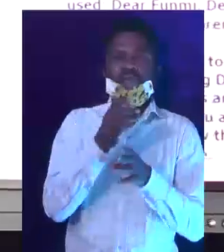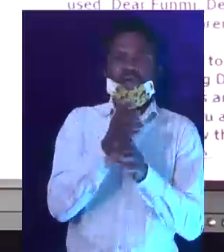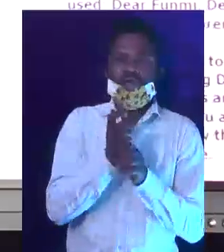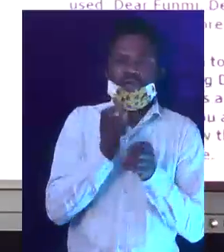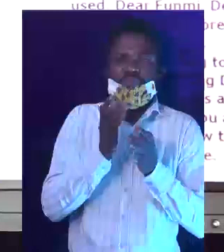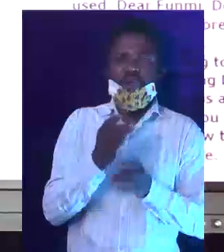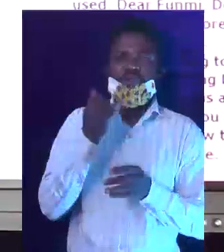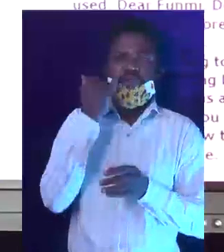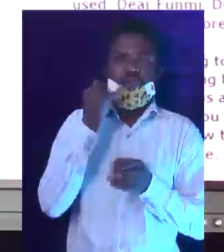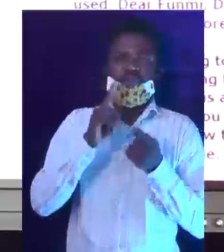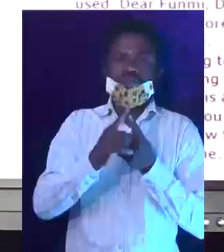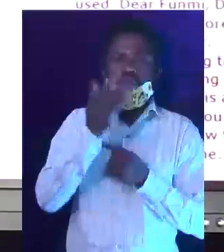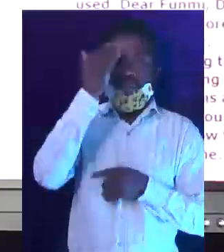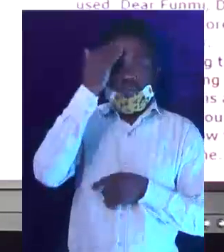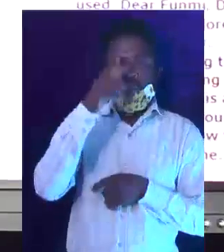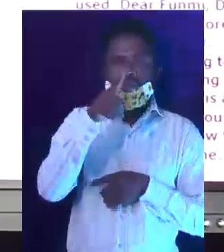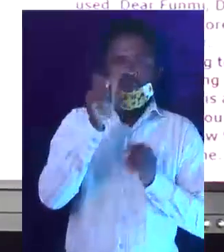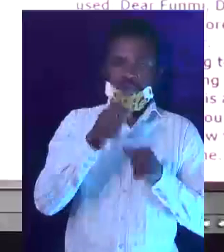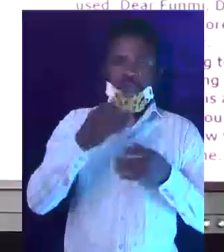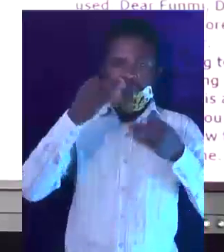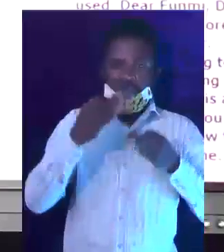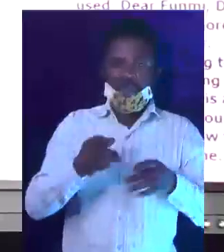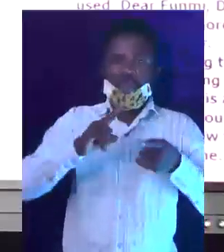know you. You can decide to write,